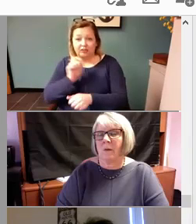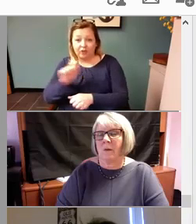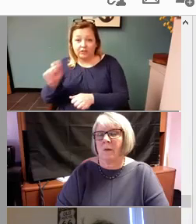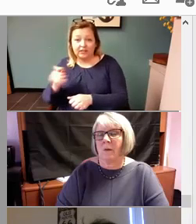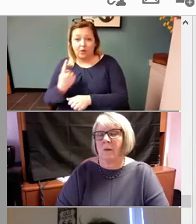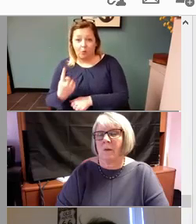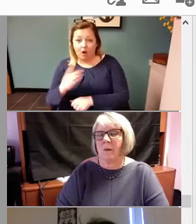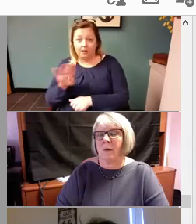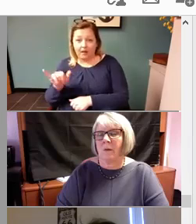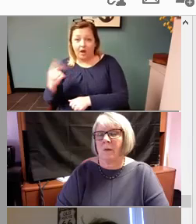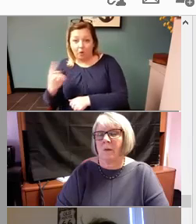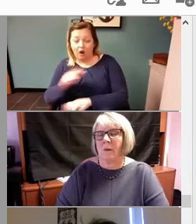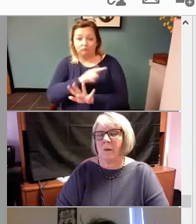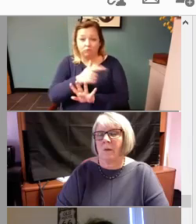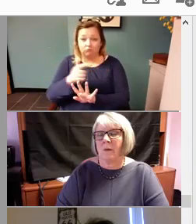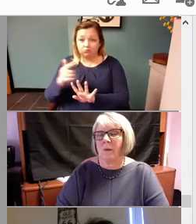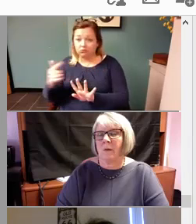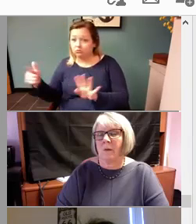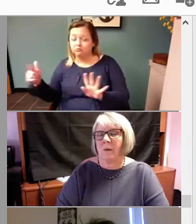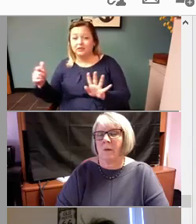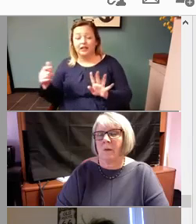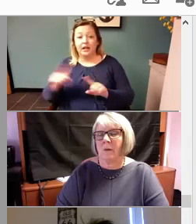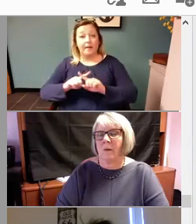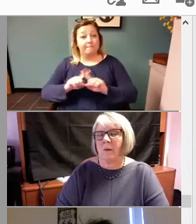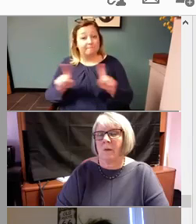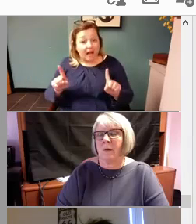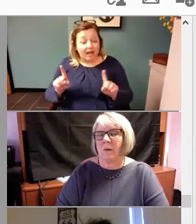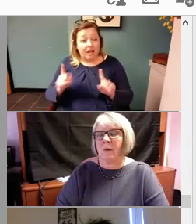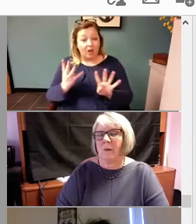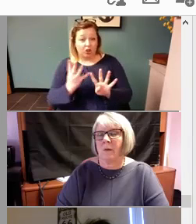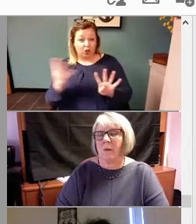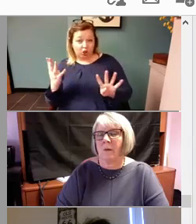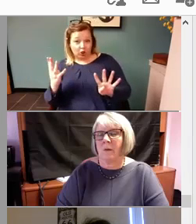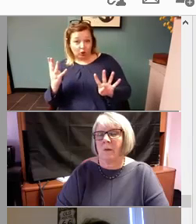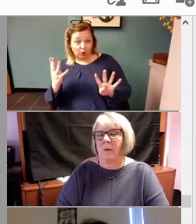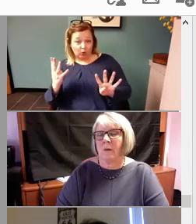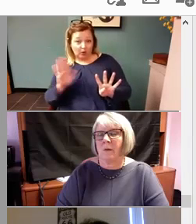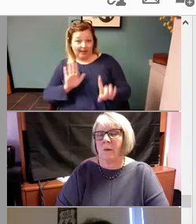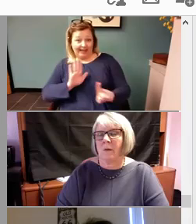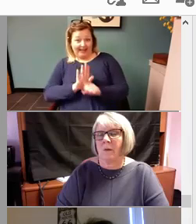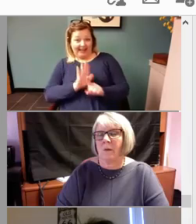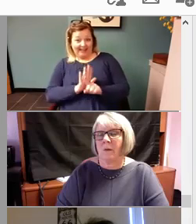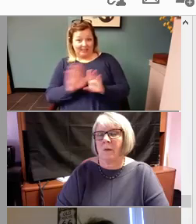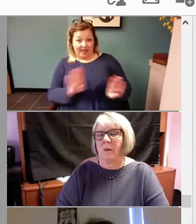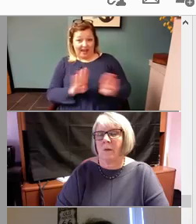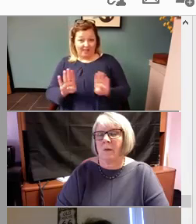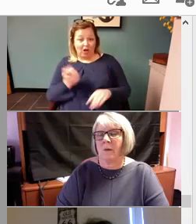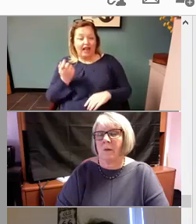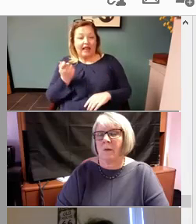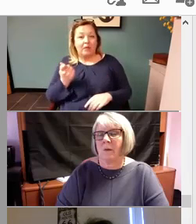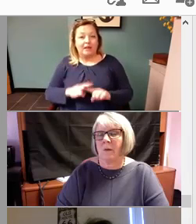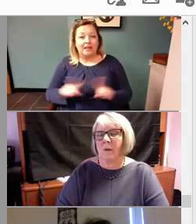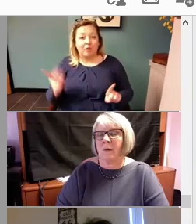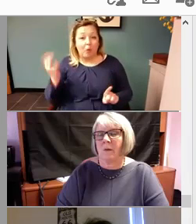However, the behavior of this queue is now slightly different because now we are going to make this into a priority queue where